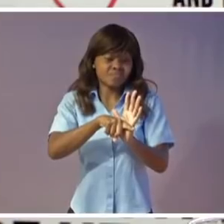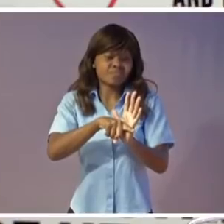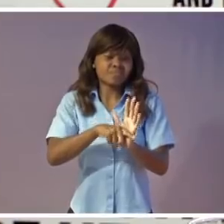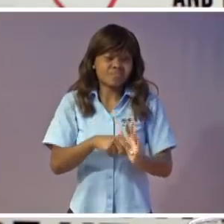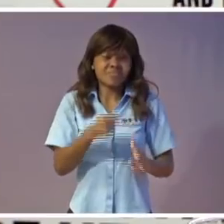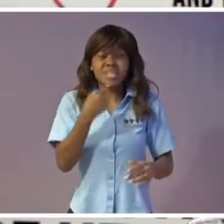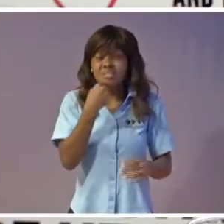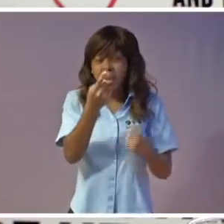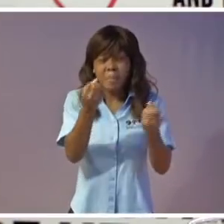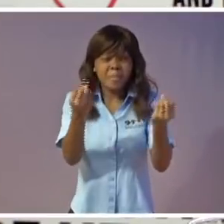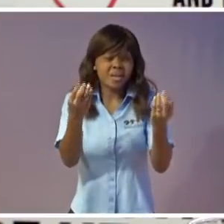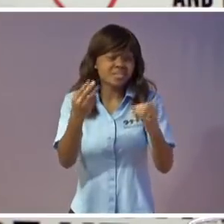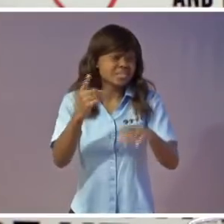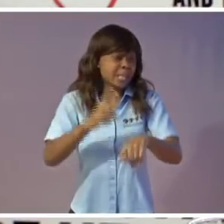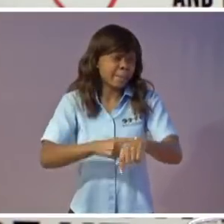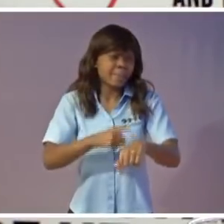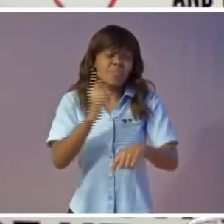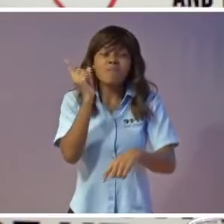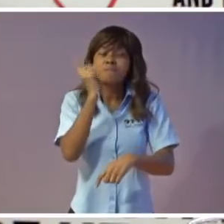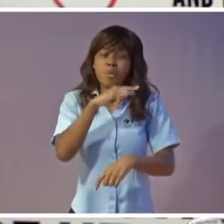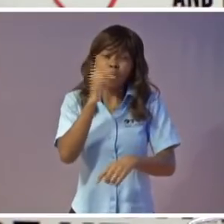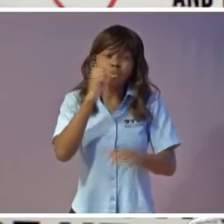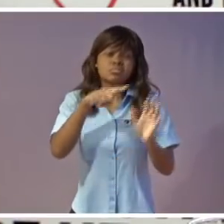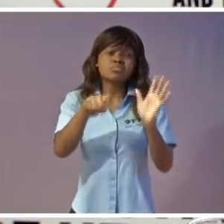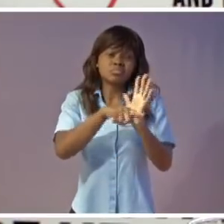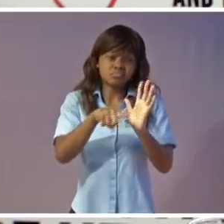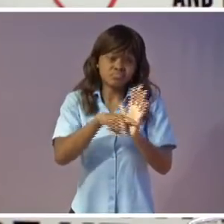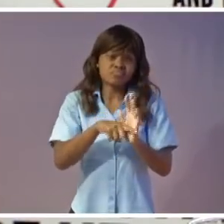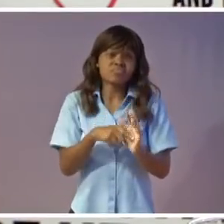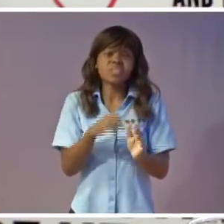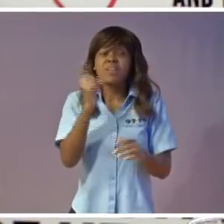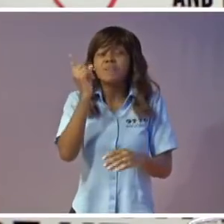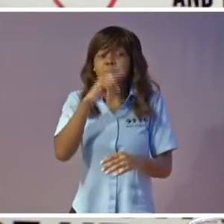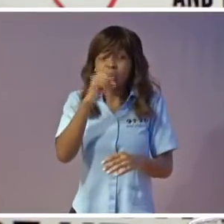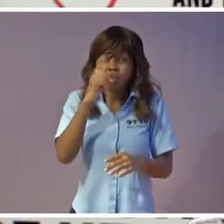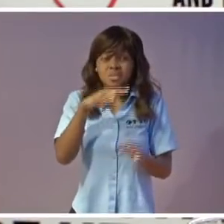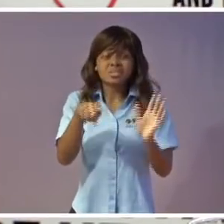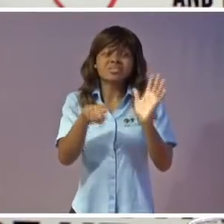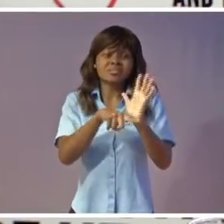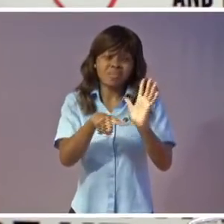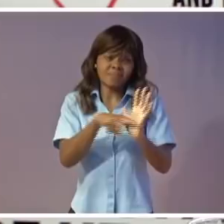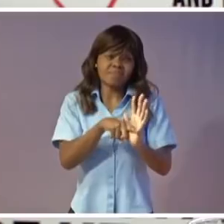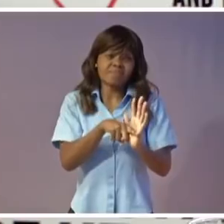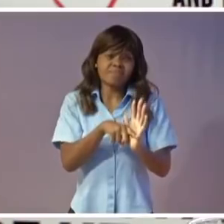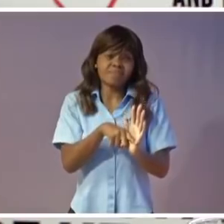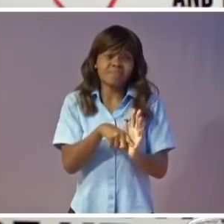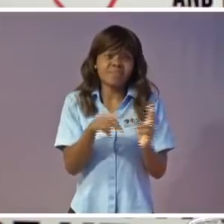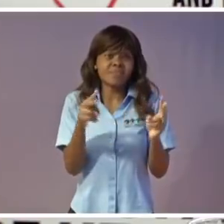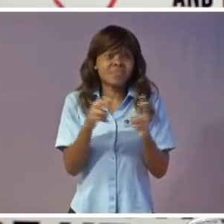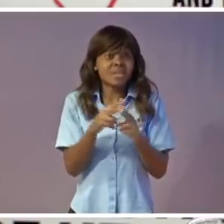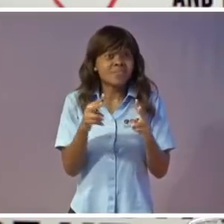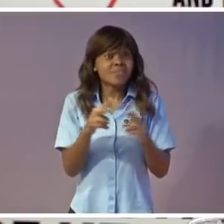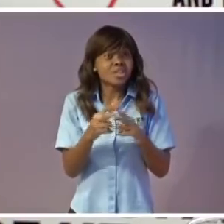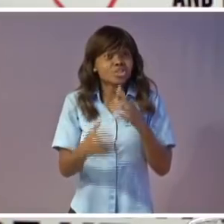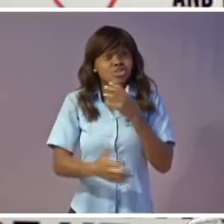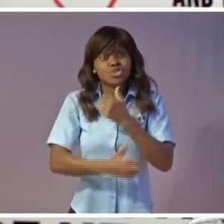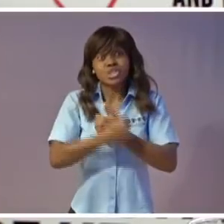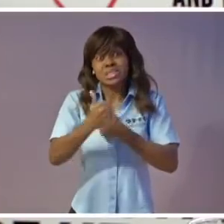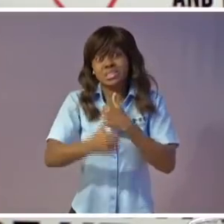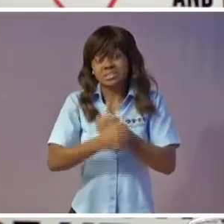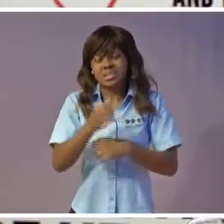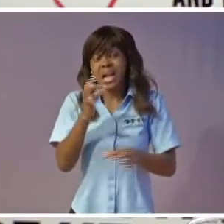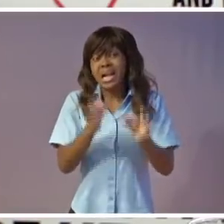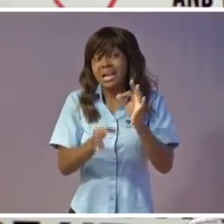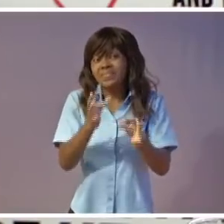negatives, and a false negative is much more dangerous than a false positive, and that is why persons with a negative test